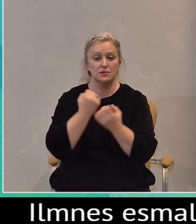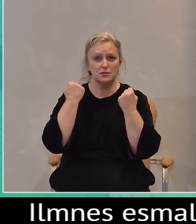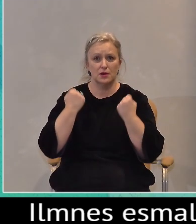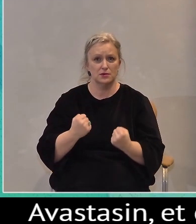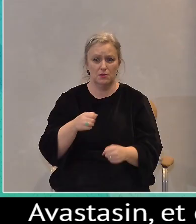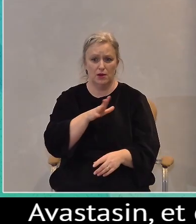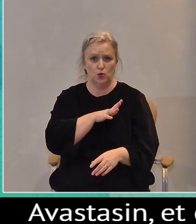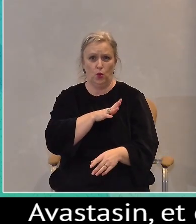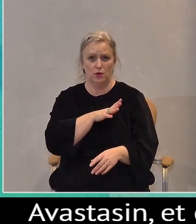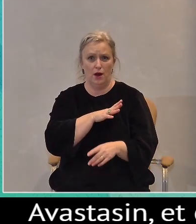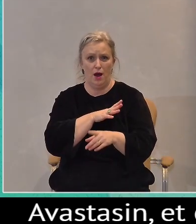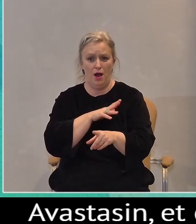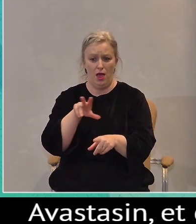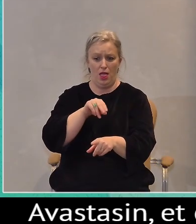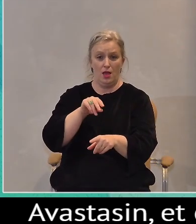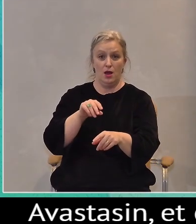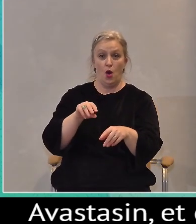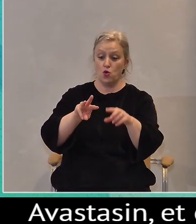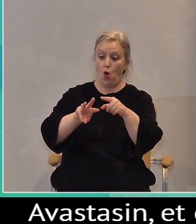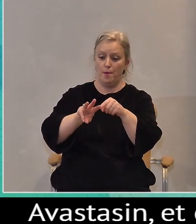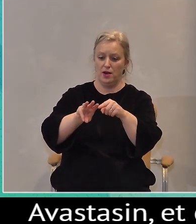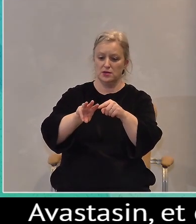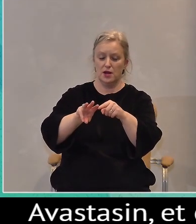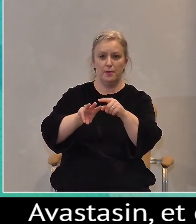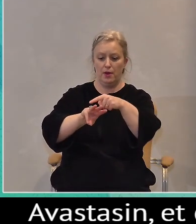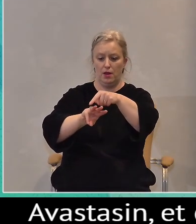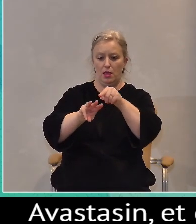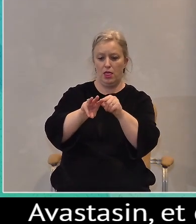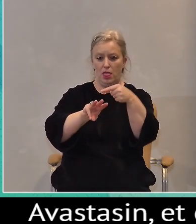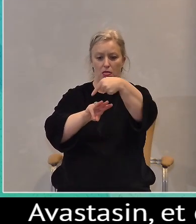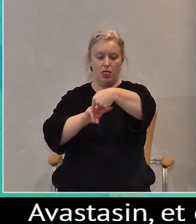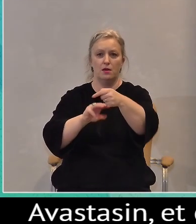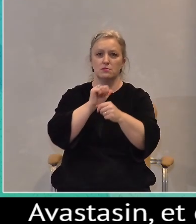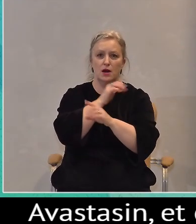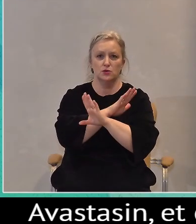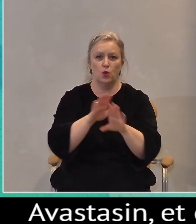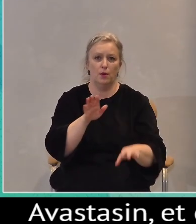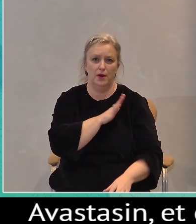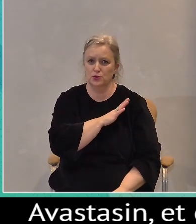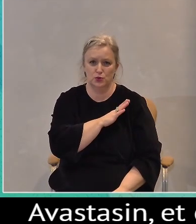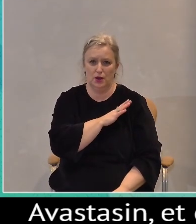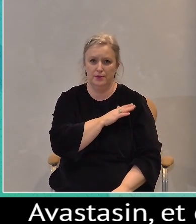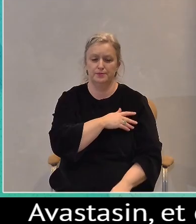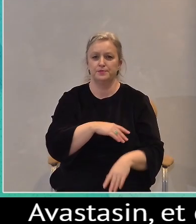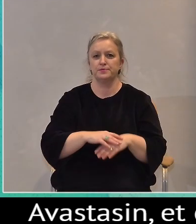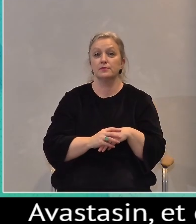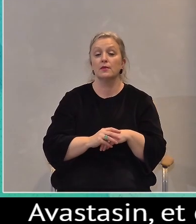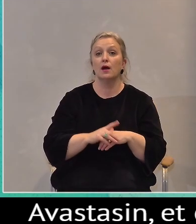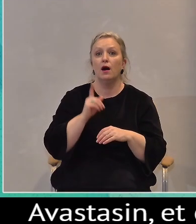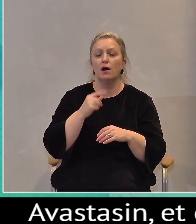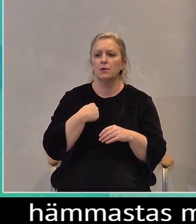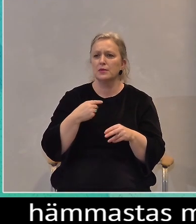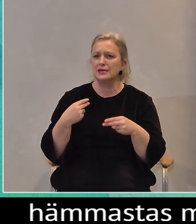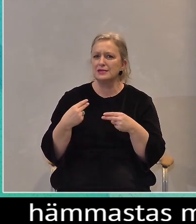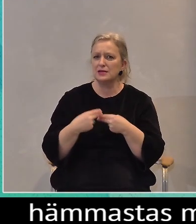to mimic the movement pattern of her hands and found it difficult to mimic, to cross my third finger over the fourth and